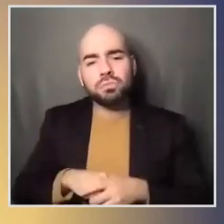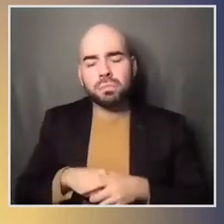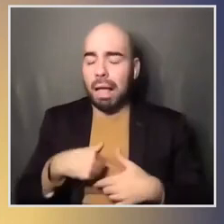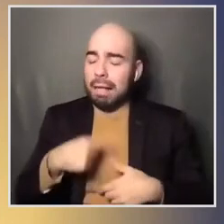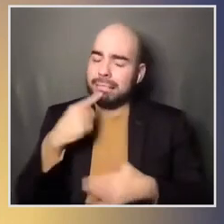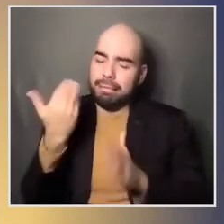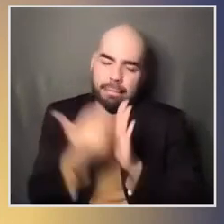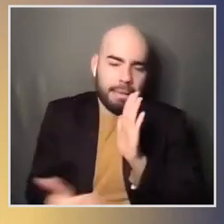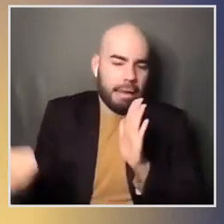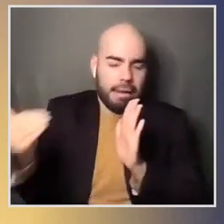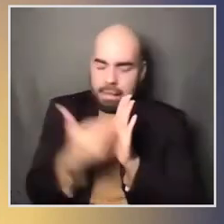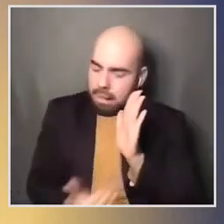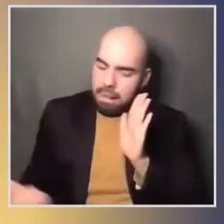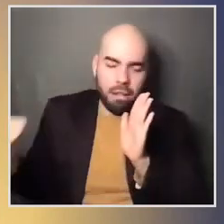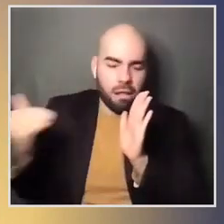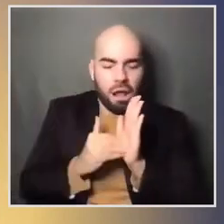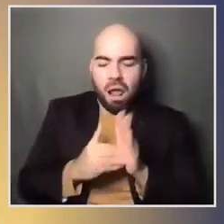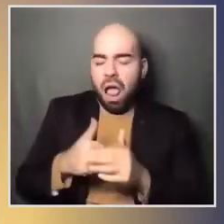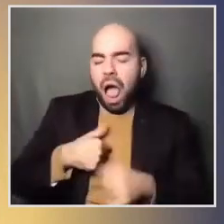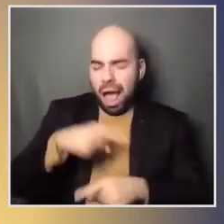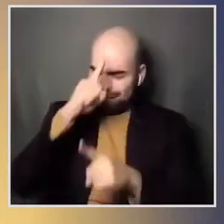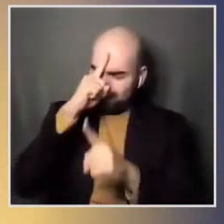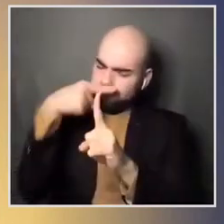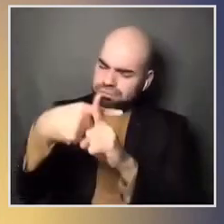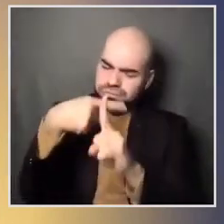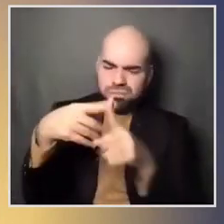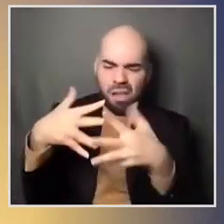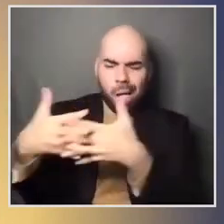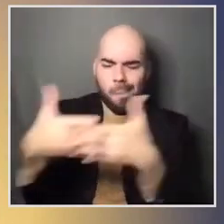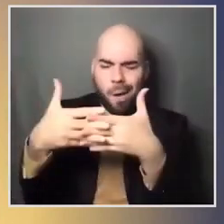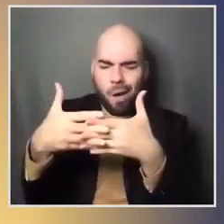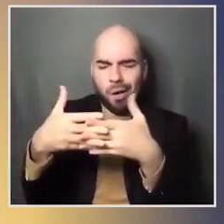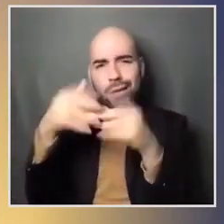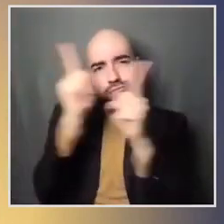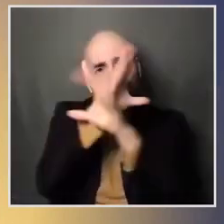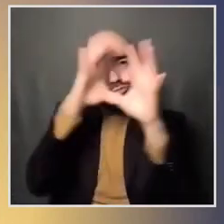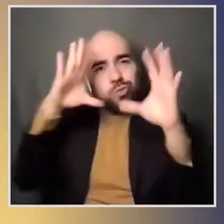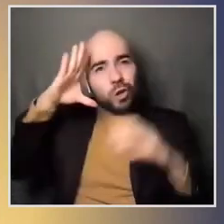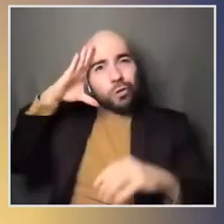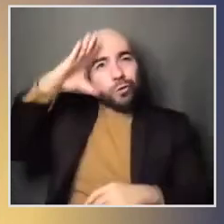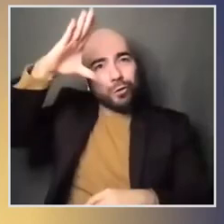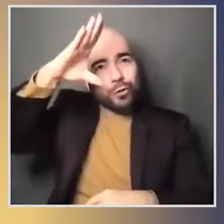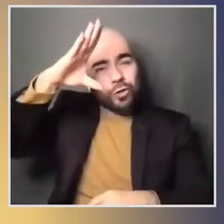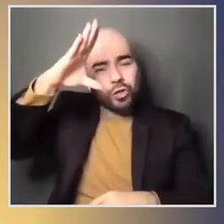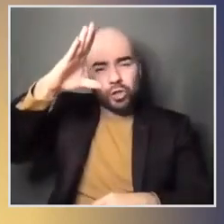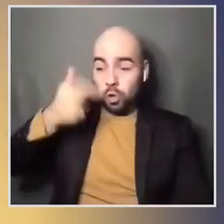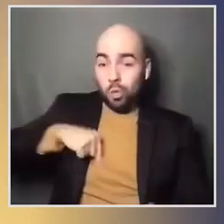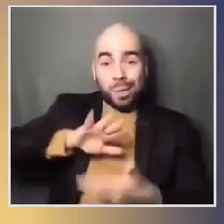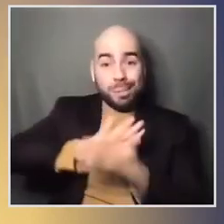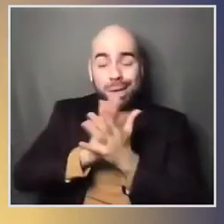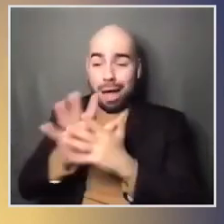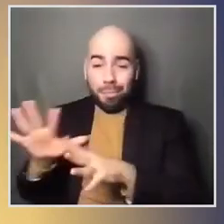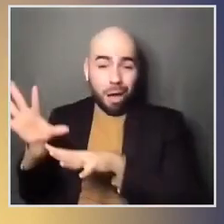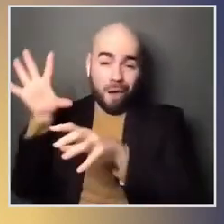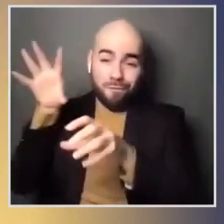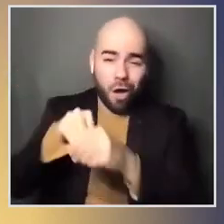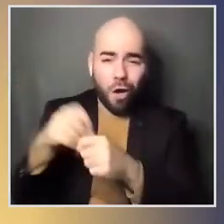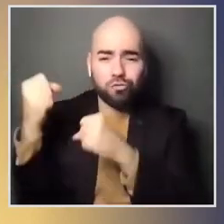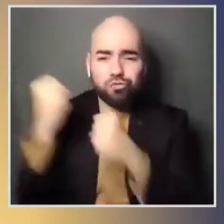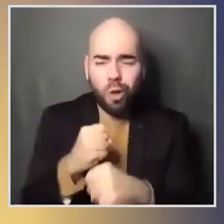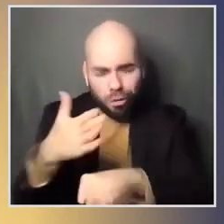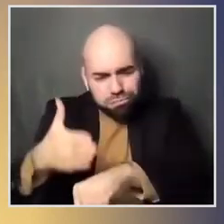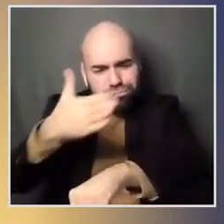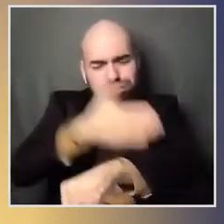nation. There is no reason we can't own the 21st century. We just need to remember who we